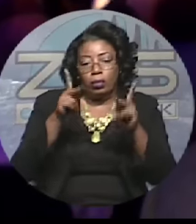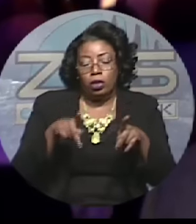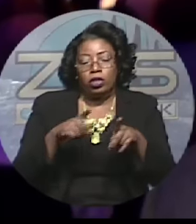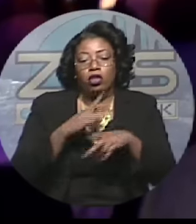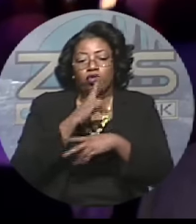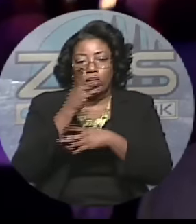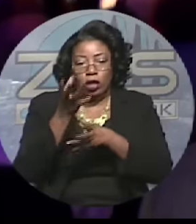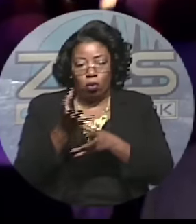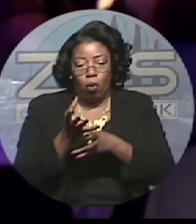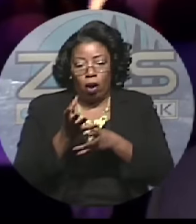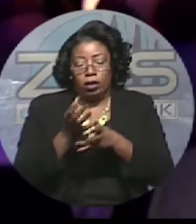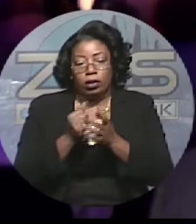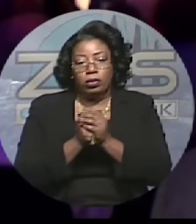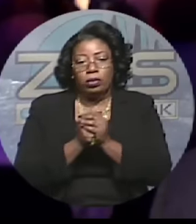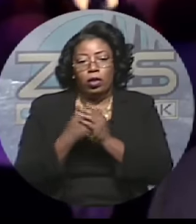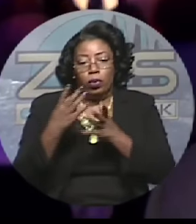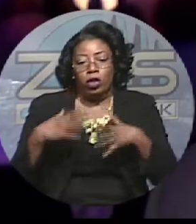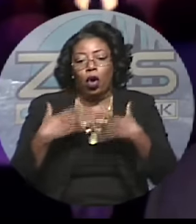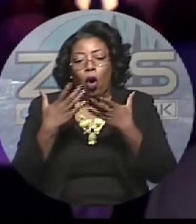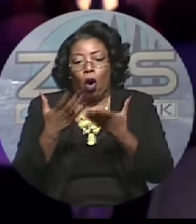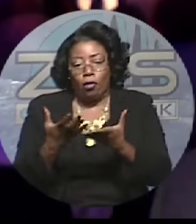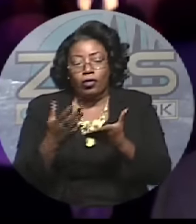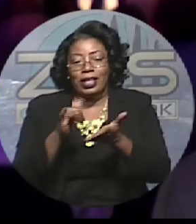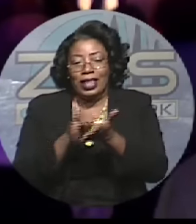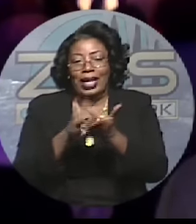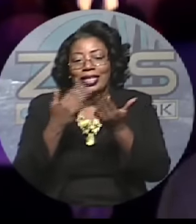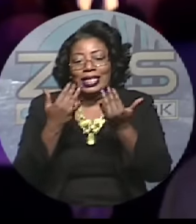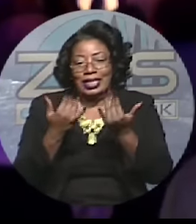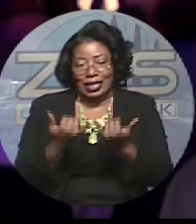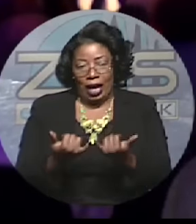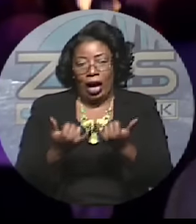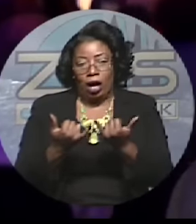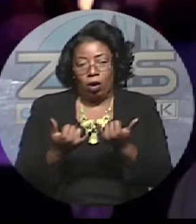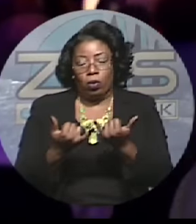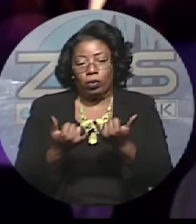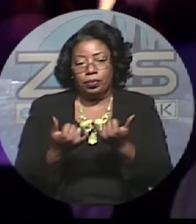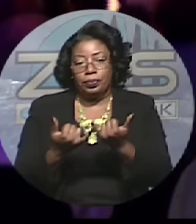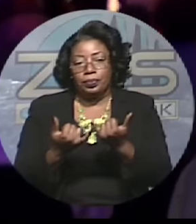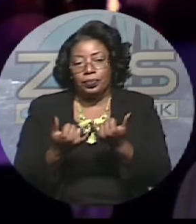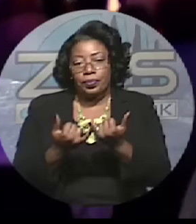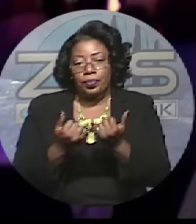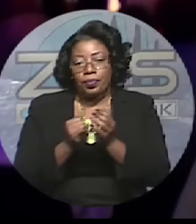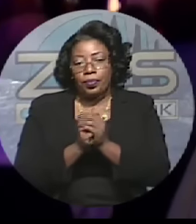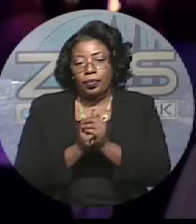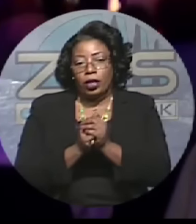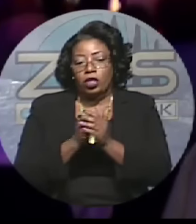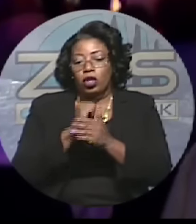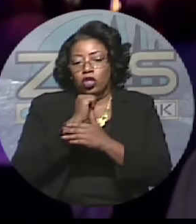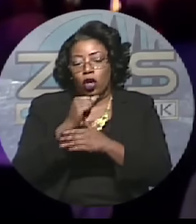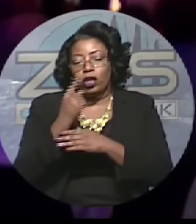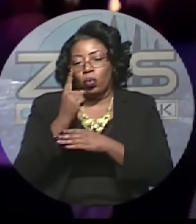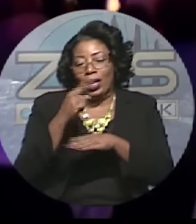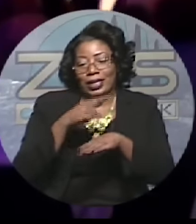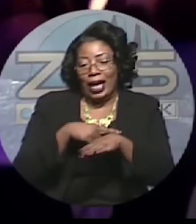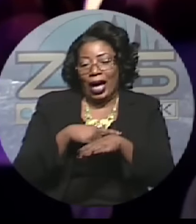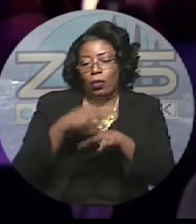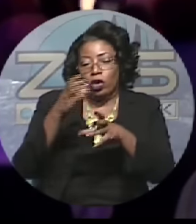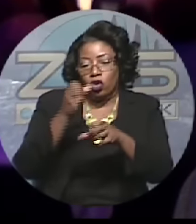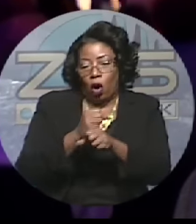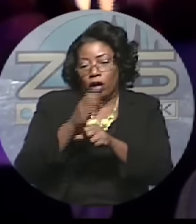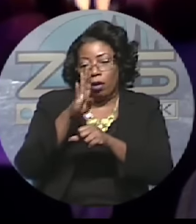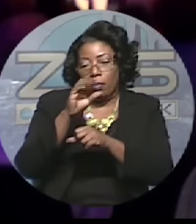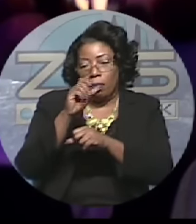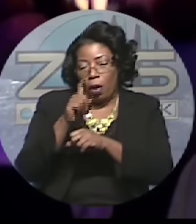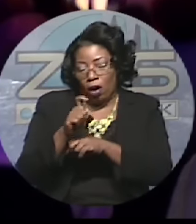days. We're able to offer that now. And we offer that now as a managed service, which means that it's not a one-time thing where you buy a box and pray